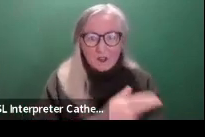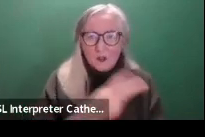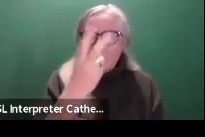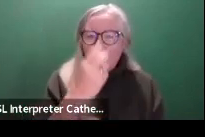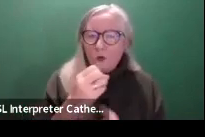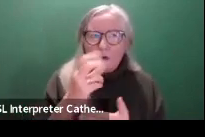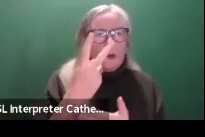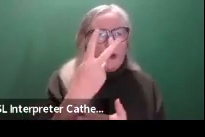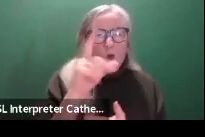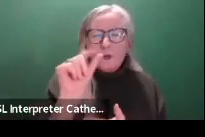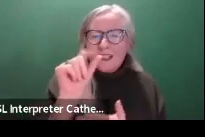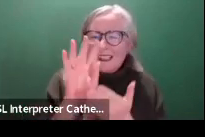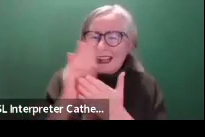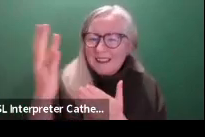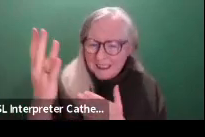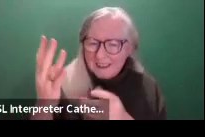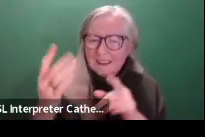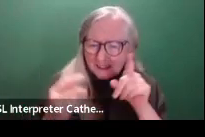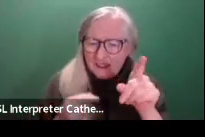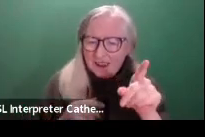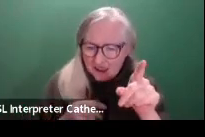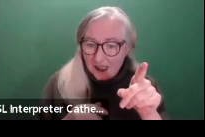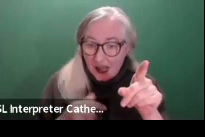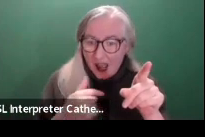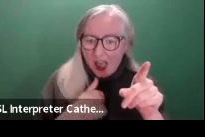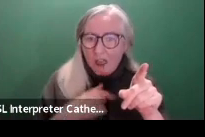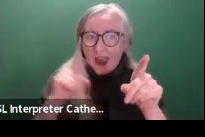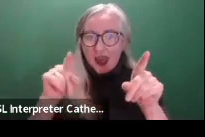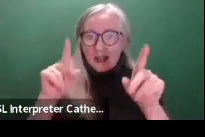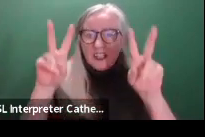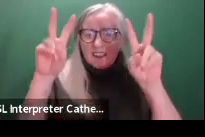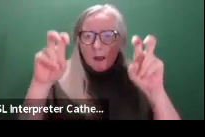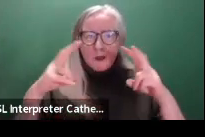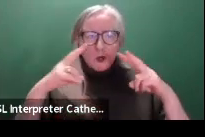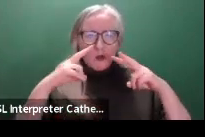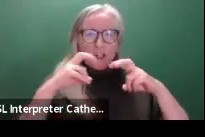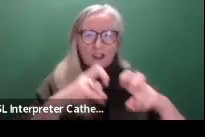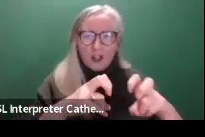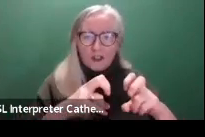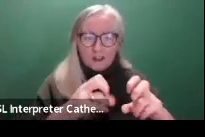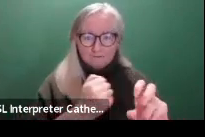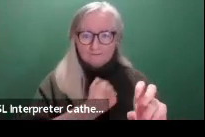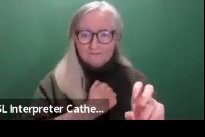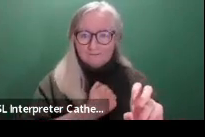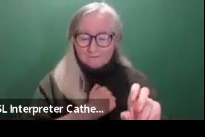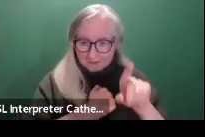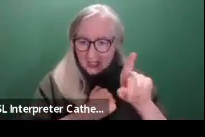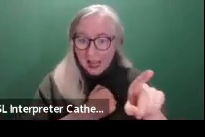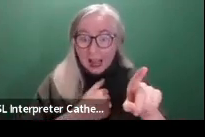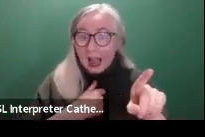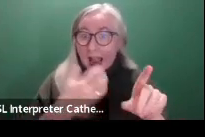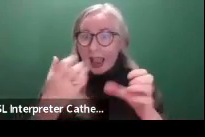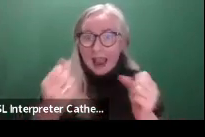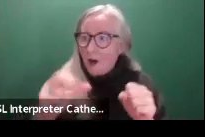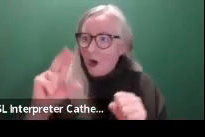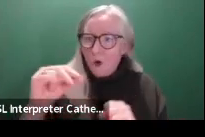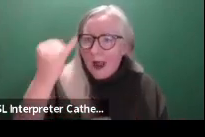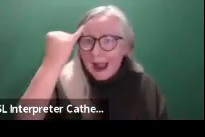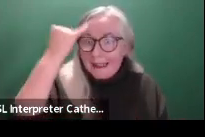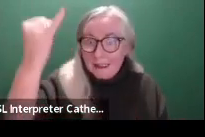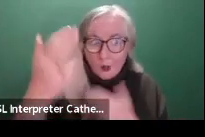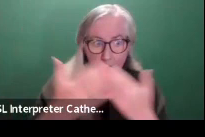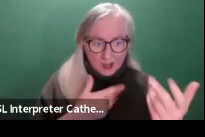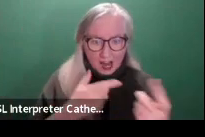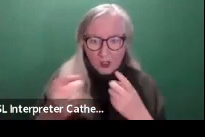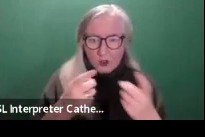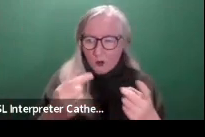was then needing a topic to research for my dissertation. I had no idea what I was going to do, to be honest. I